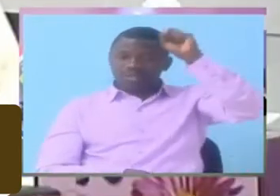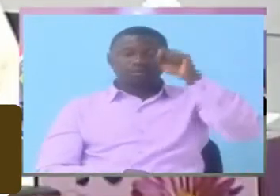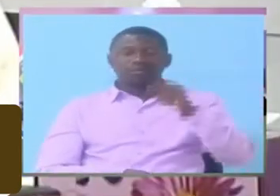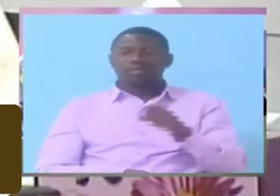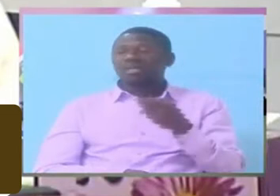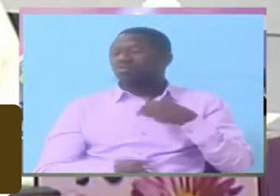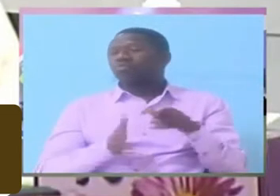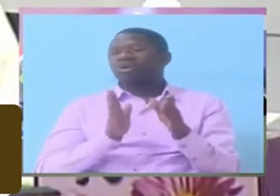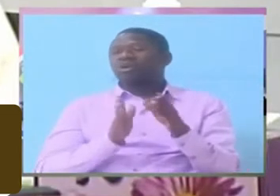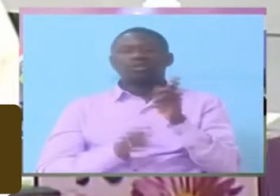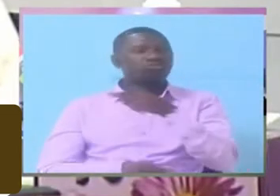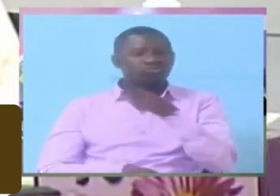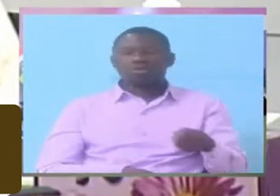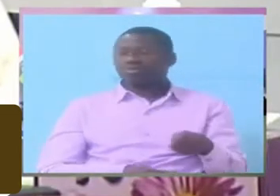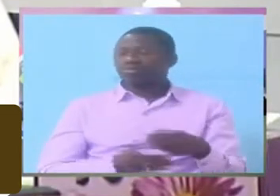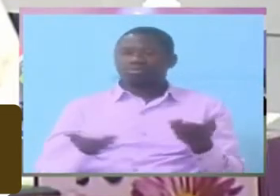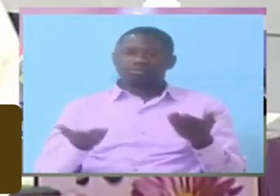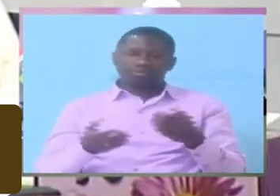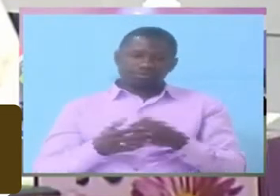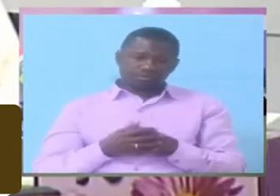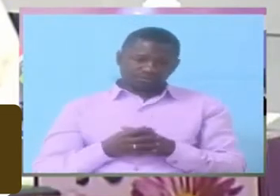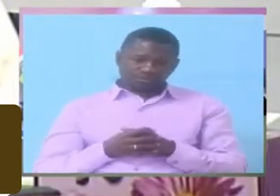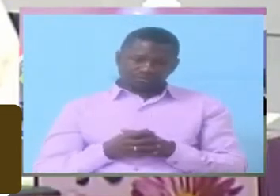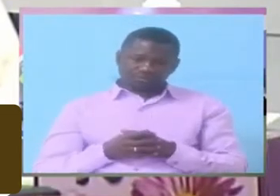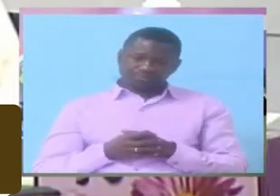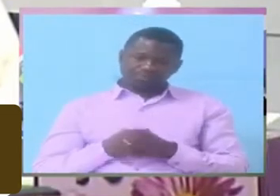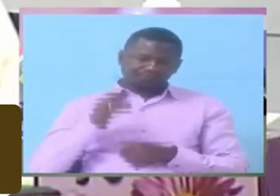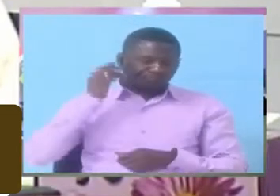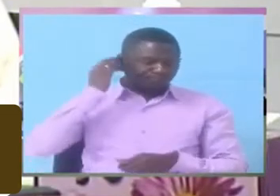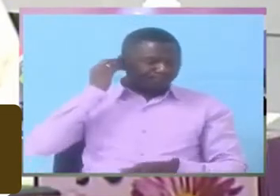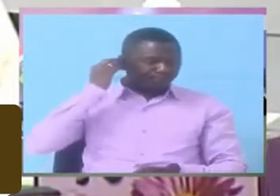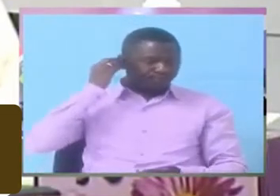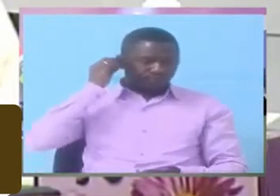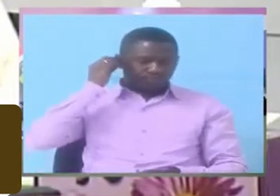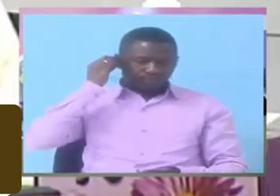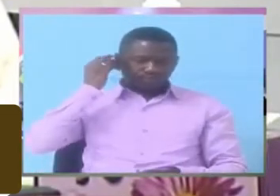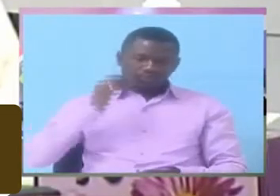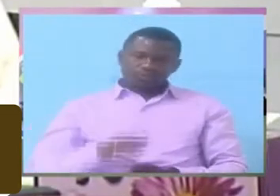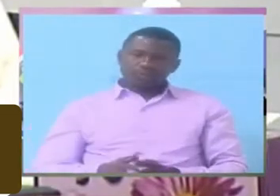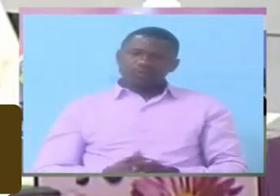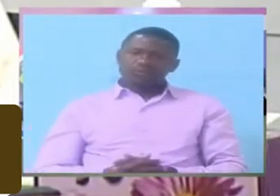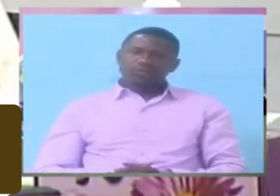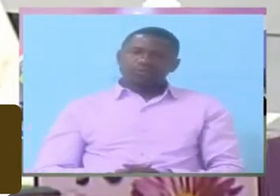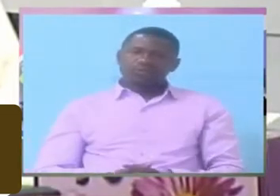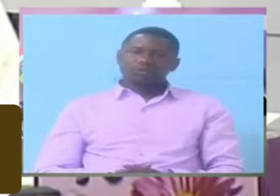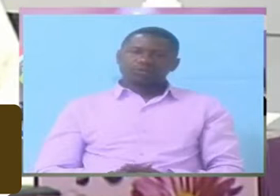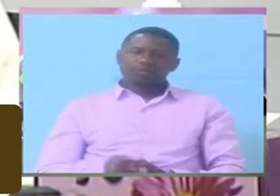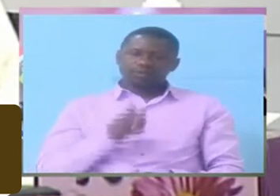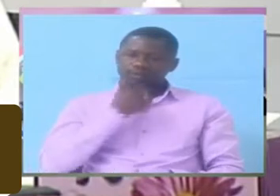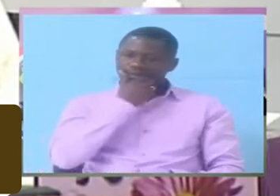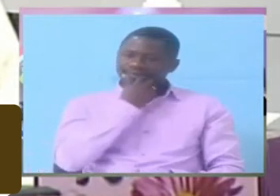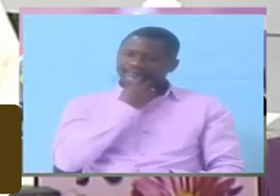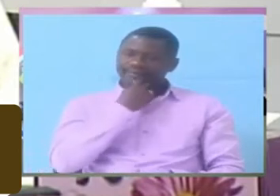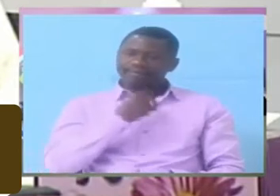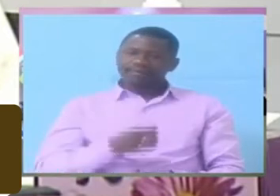wala nyaton ko te keno la nyinti don yetara o dingira nyindo bi da meto yalon ko president bina la mo nata ko nyim muta jangal yasin di nyam amanke ko bukata o